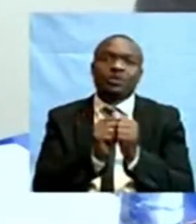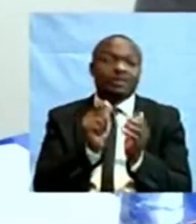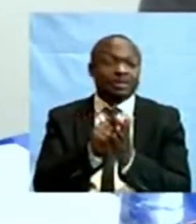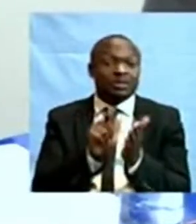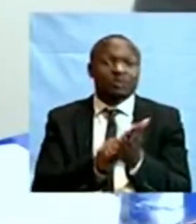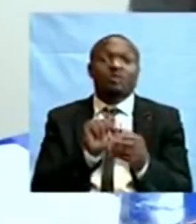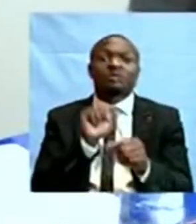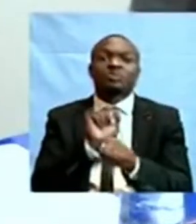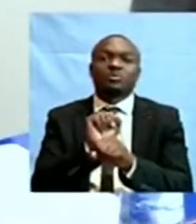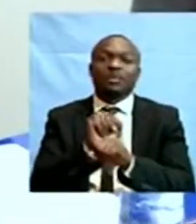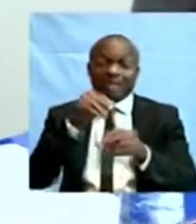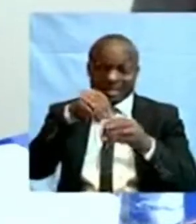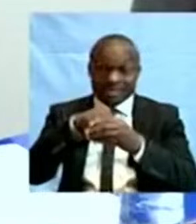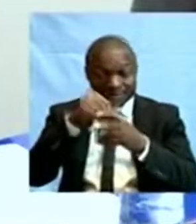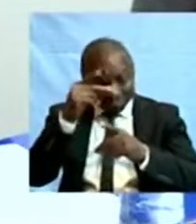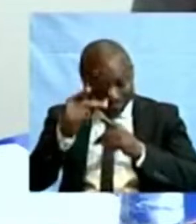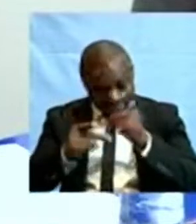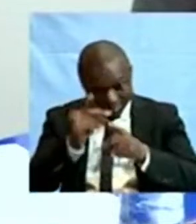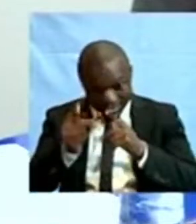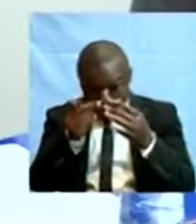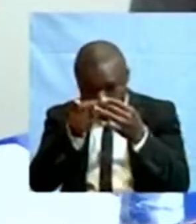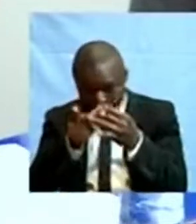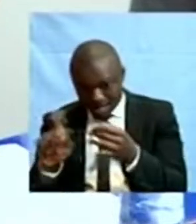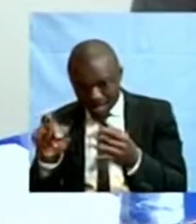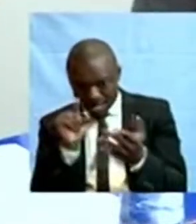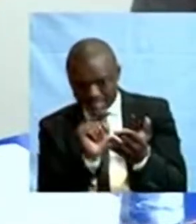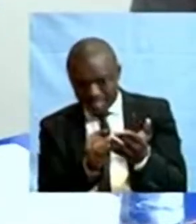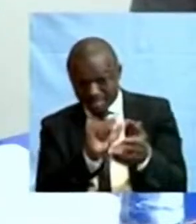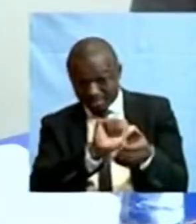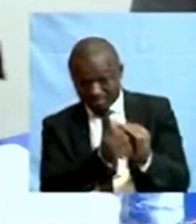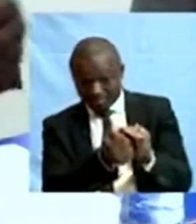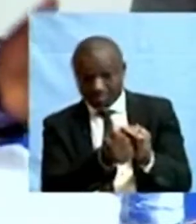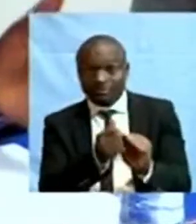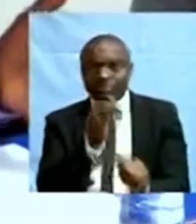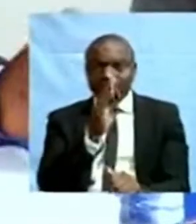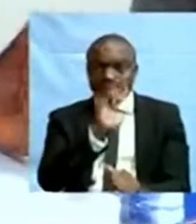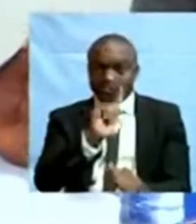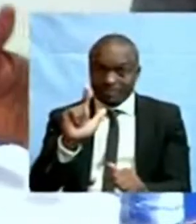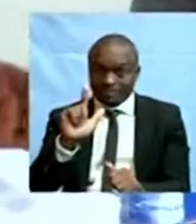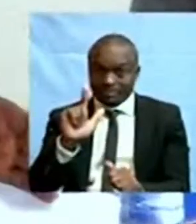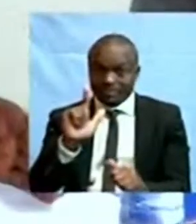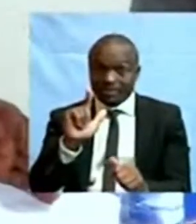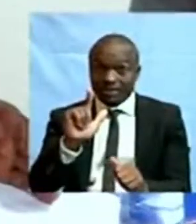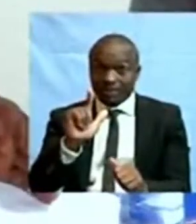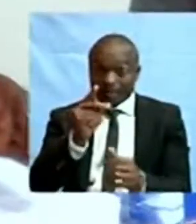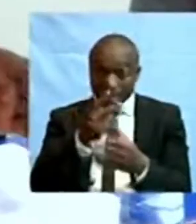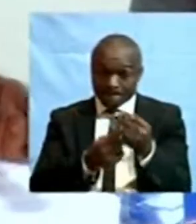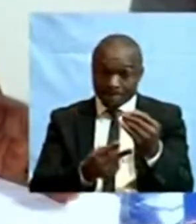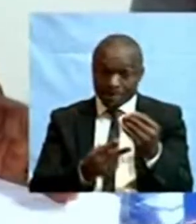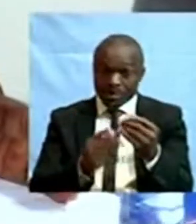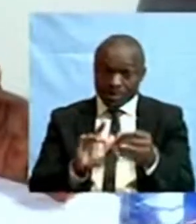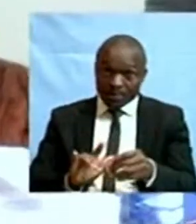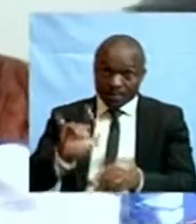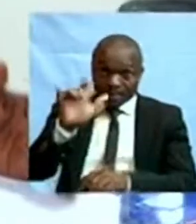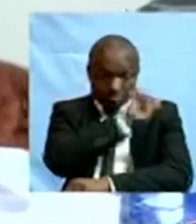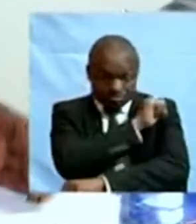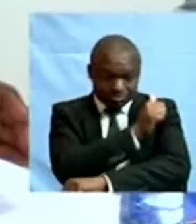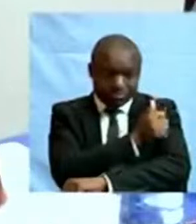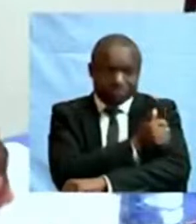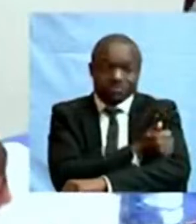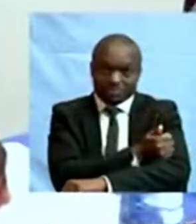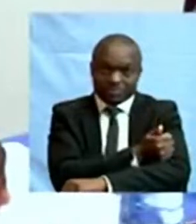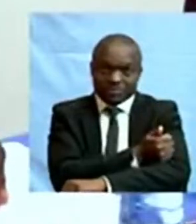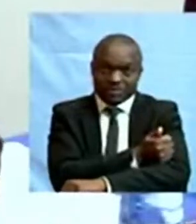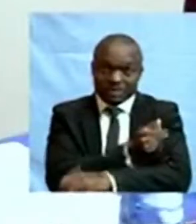progress, and part of this amendment bill, both the Civil Aviation Authority number 9 and the Civil